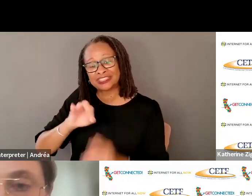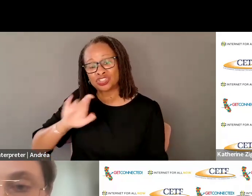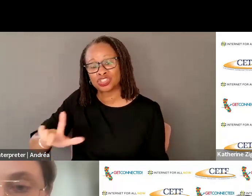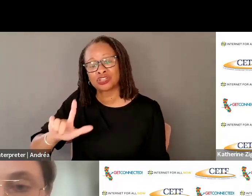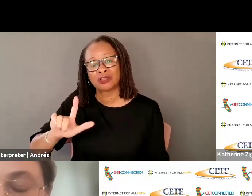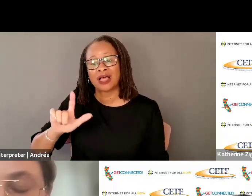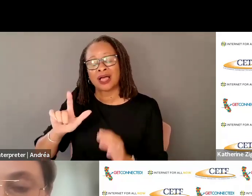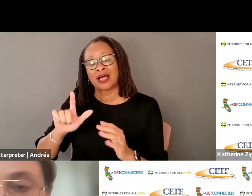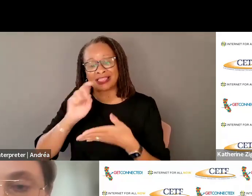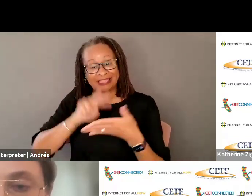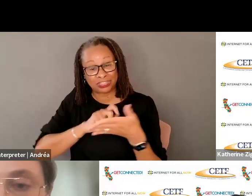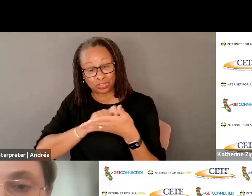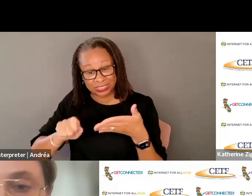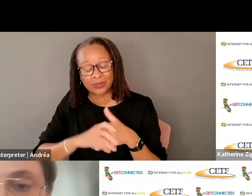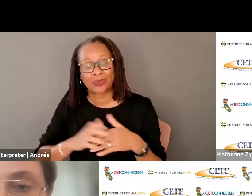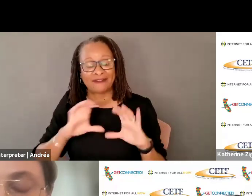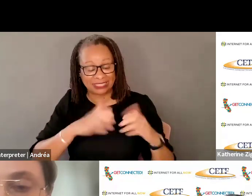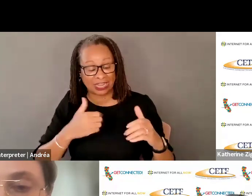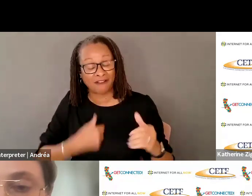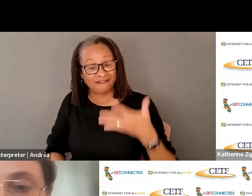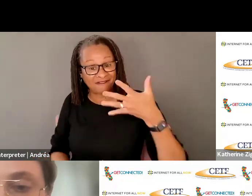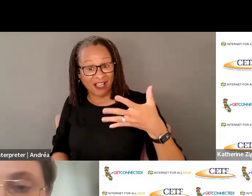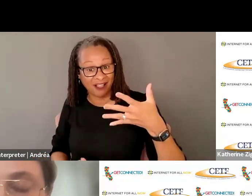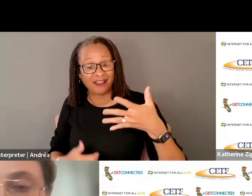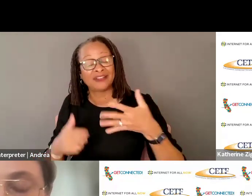set of 5 skills that